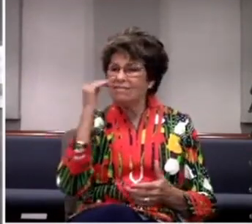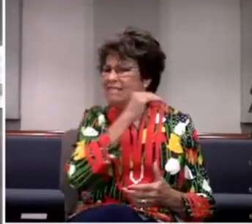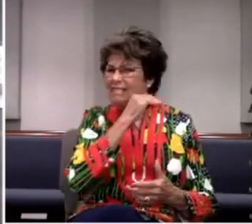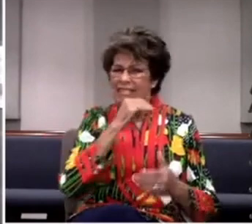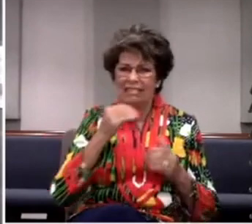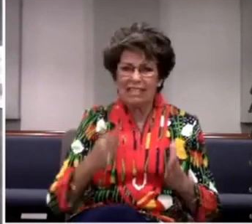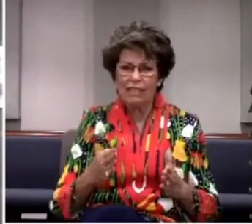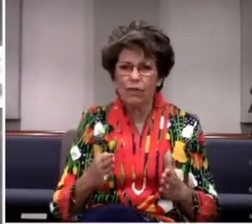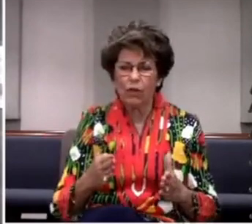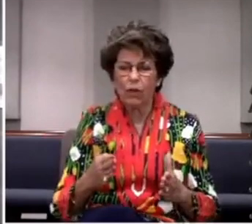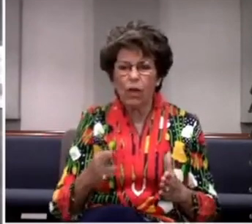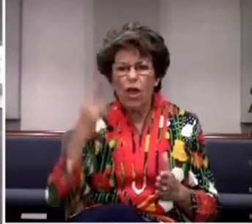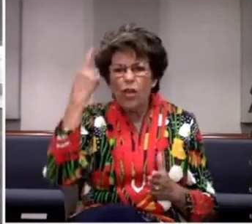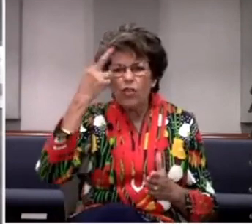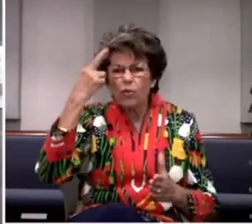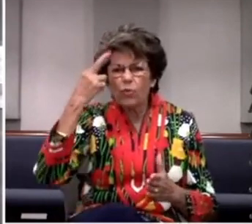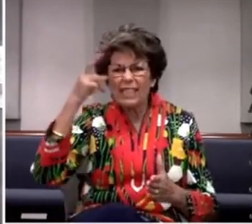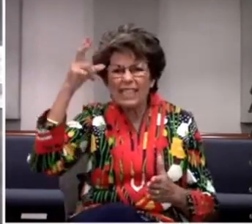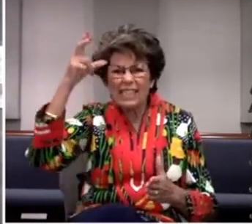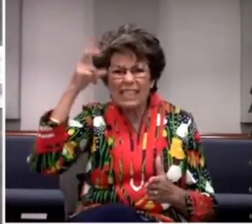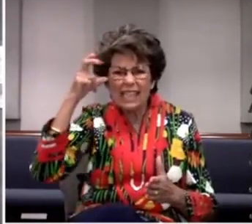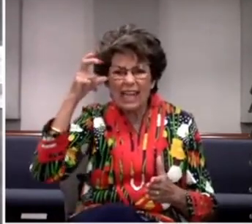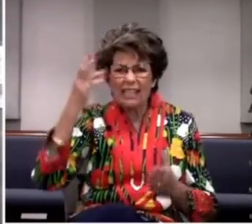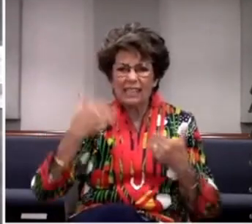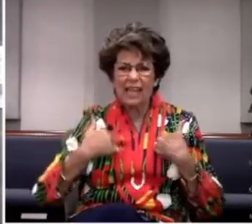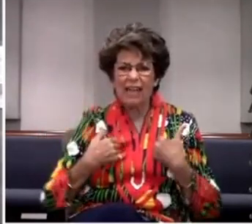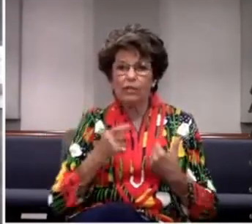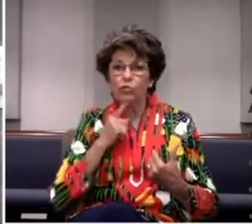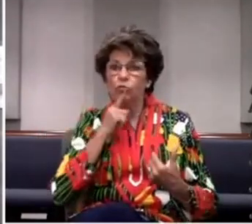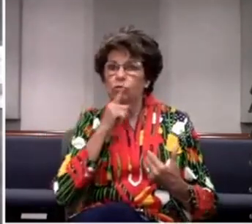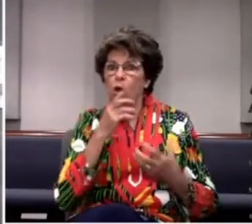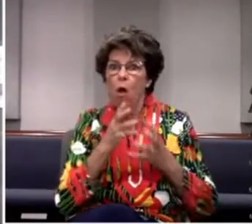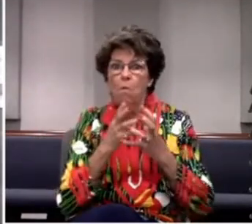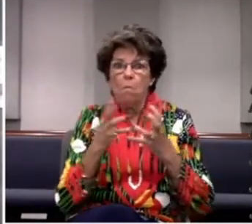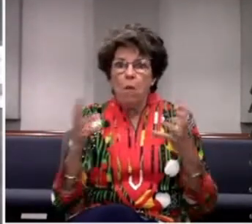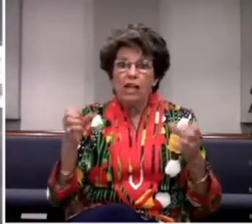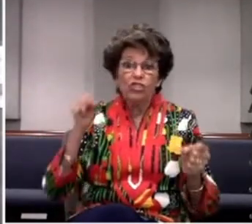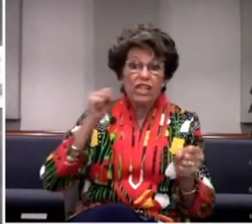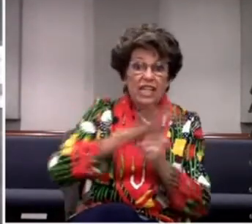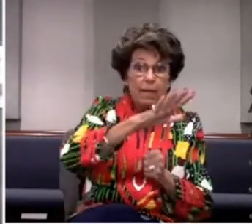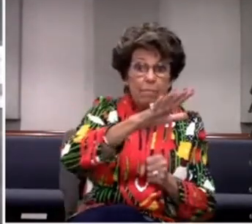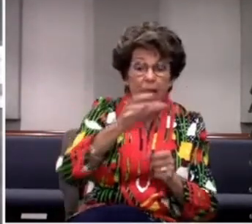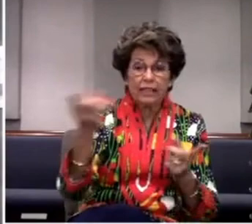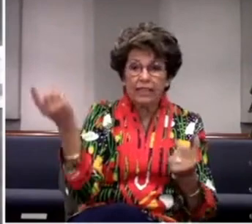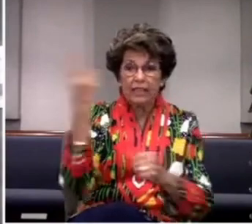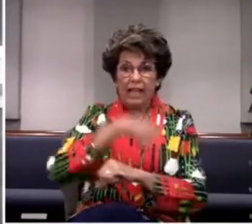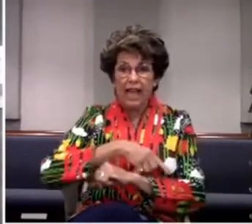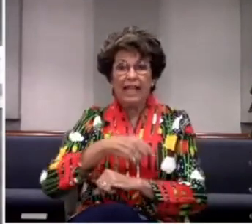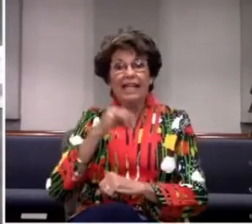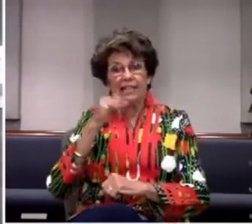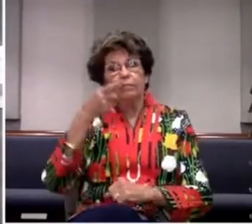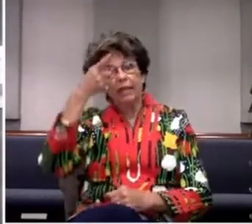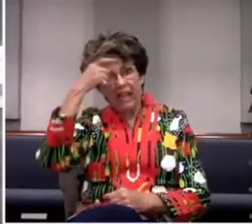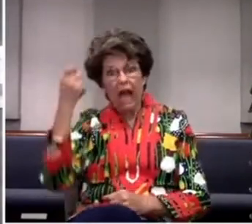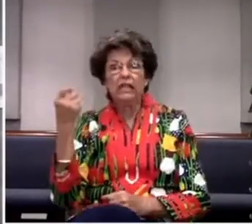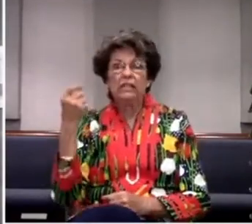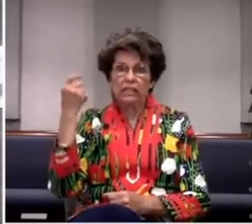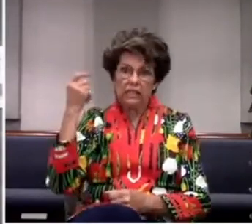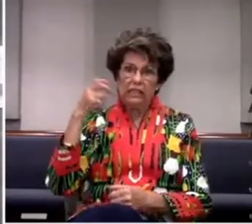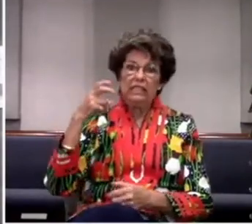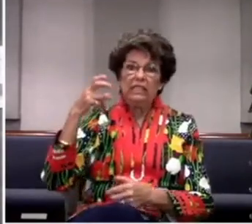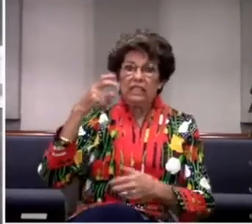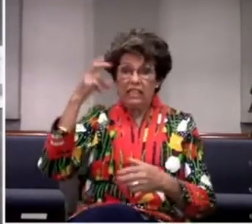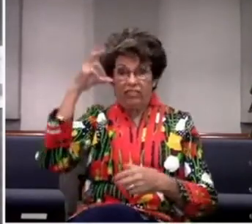that Satan is having so much impact today really is because he's a deceiver. But before he ever deceived